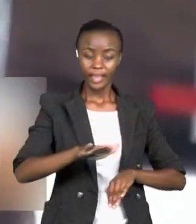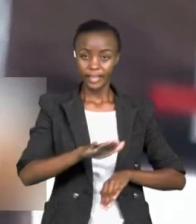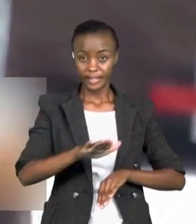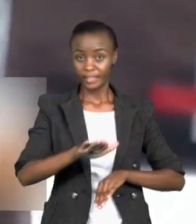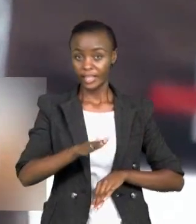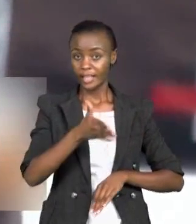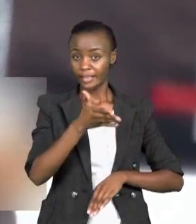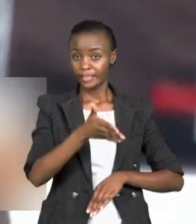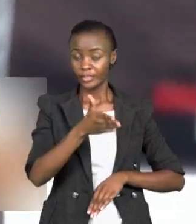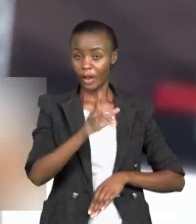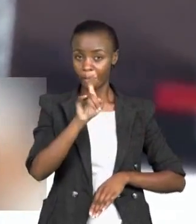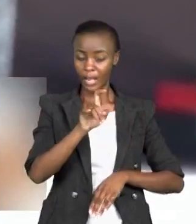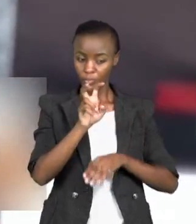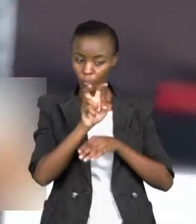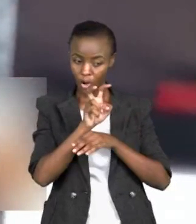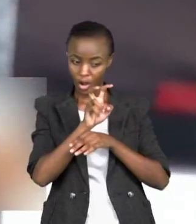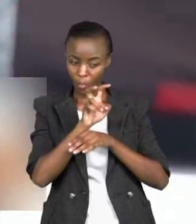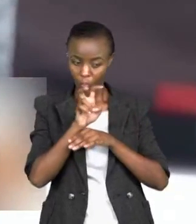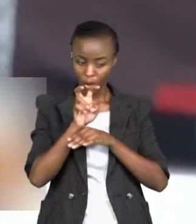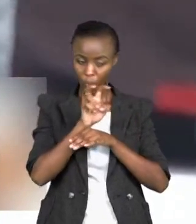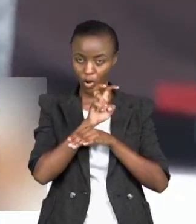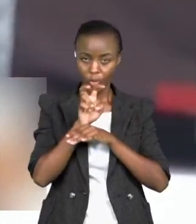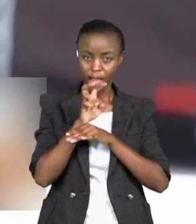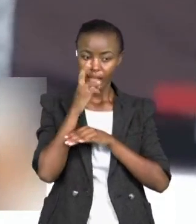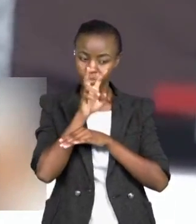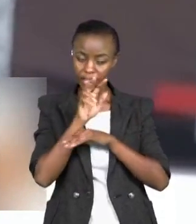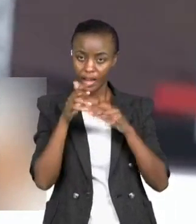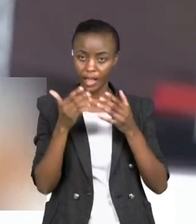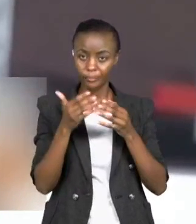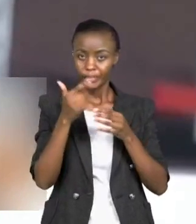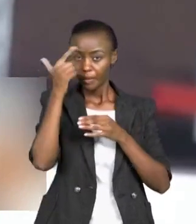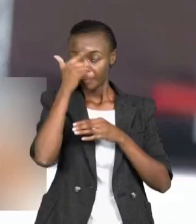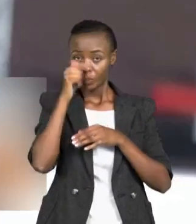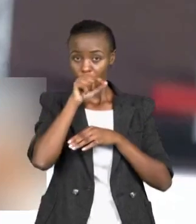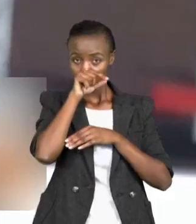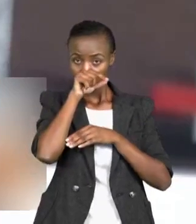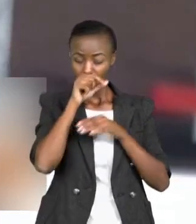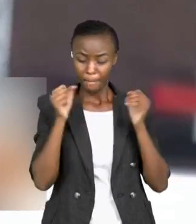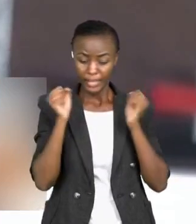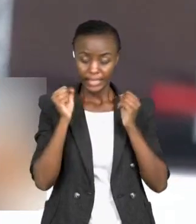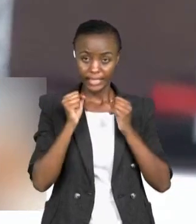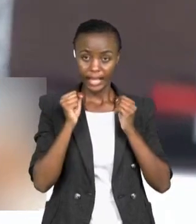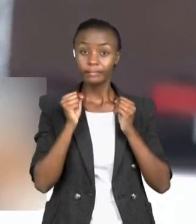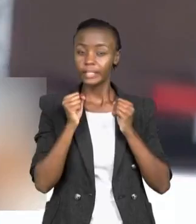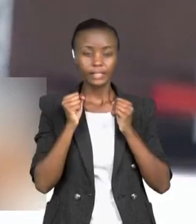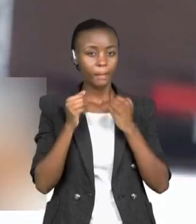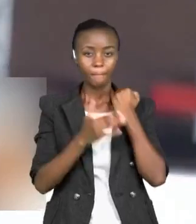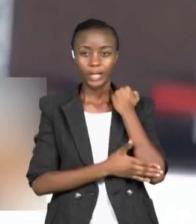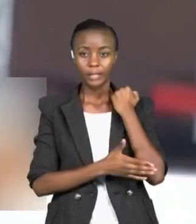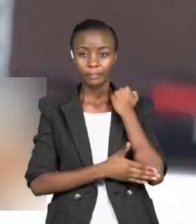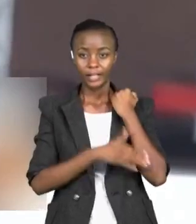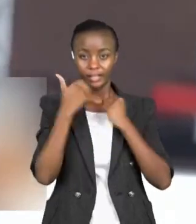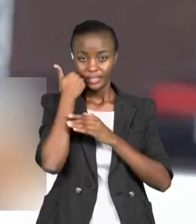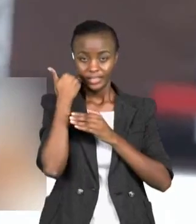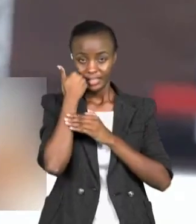to be very keenly following. Malaria can be a challenging disease. Resurgence can